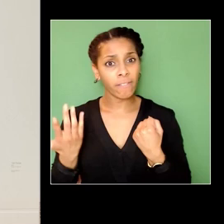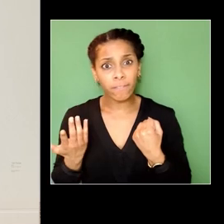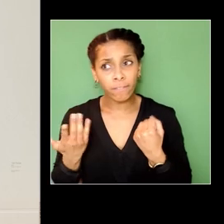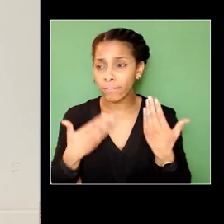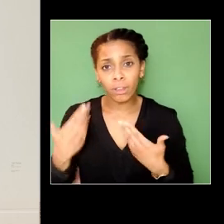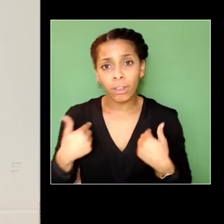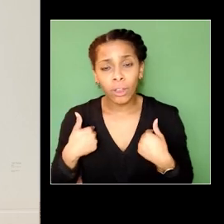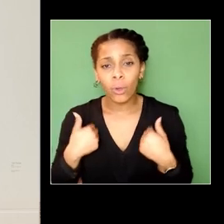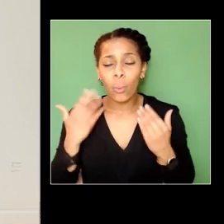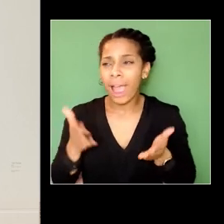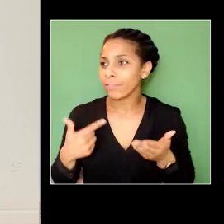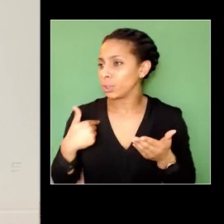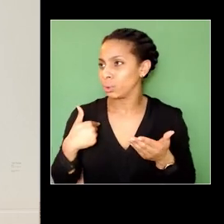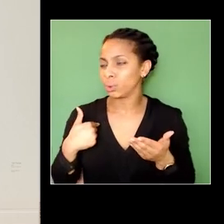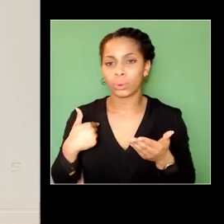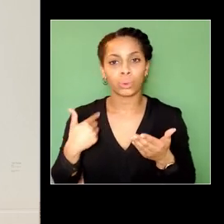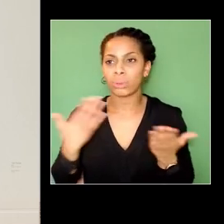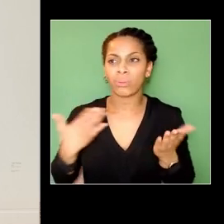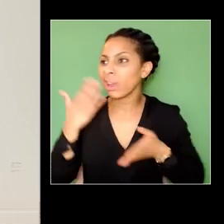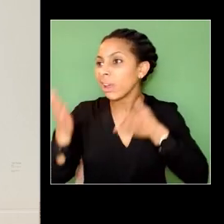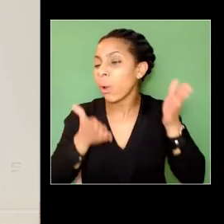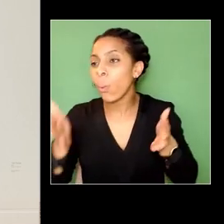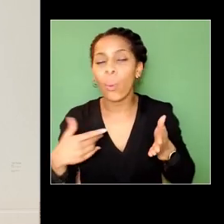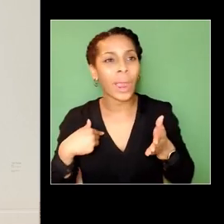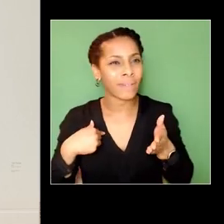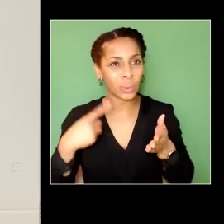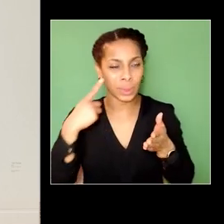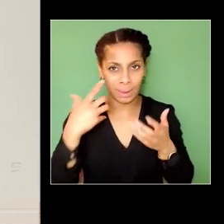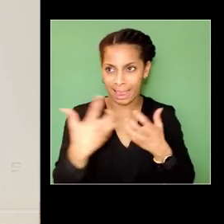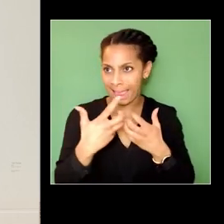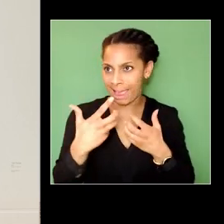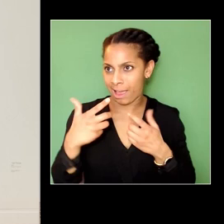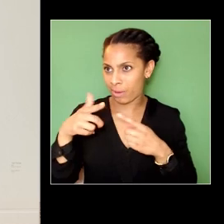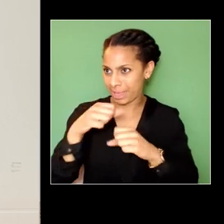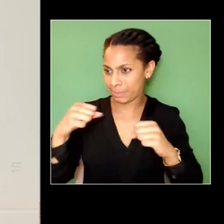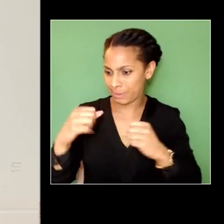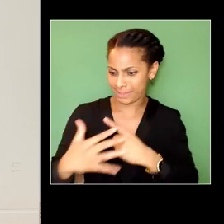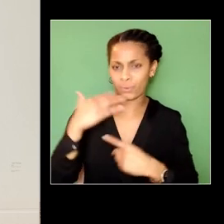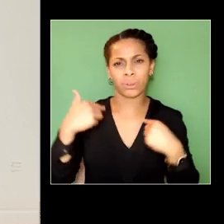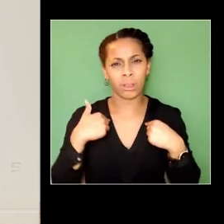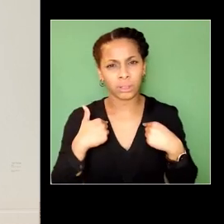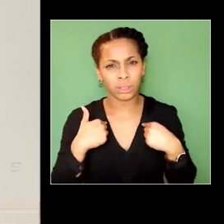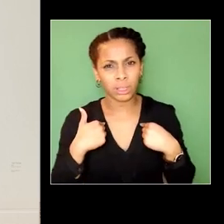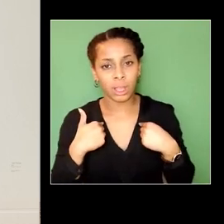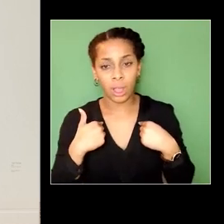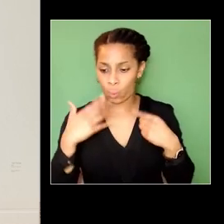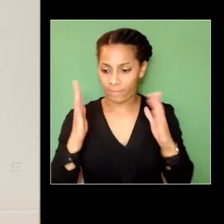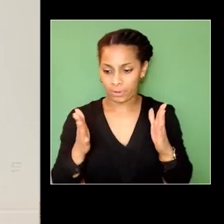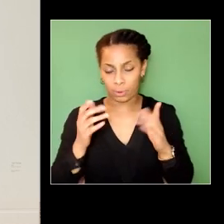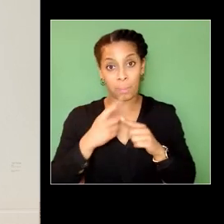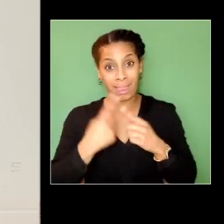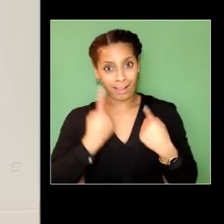in the way that we navigate every space mm-hmm. as we are, and trying to be as we are, and knowing